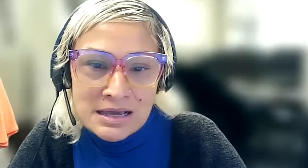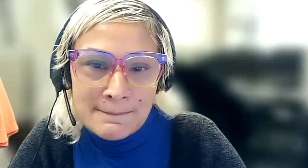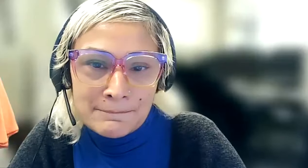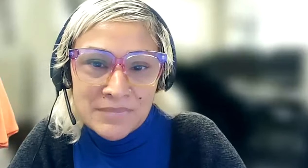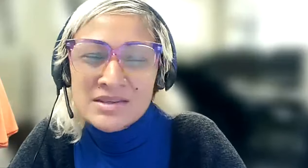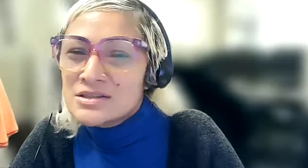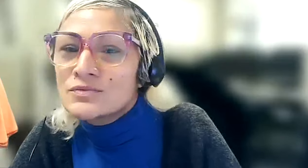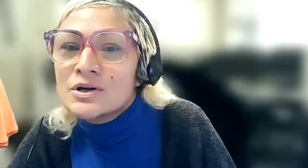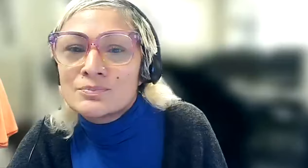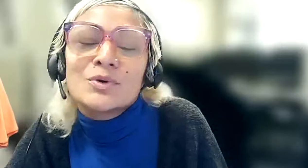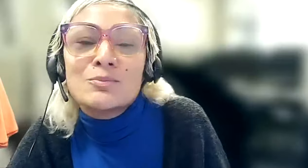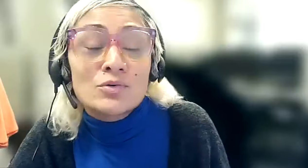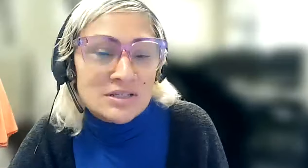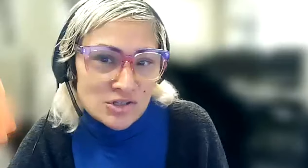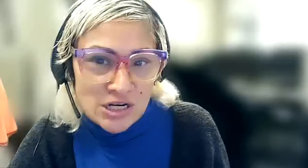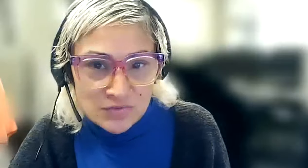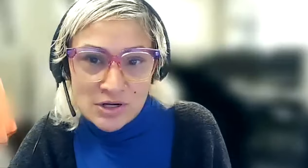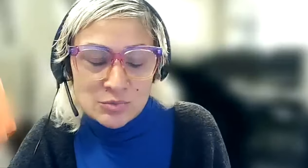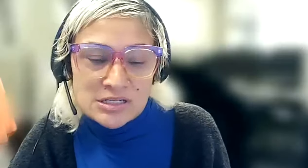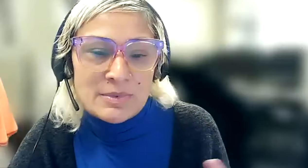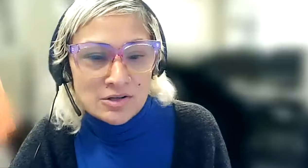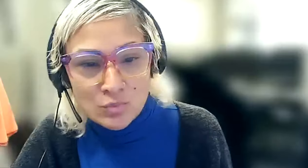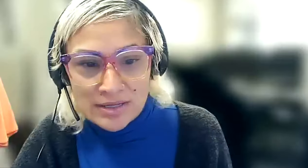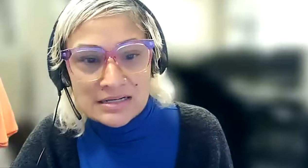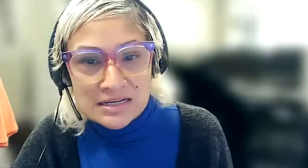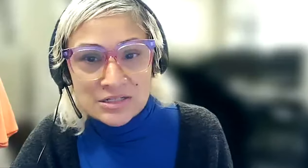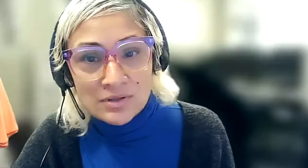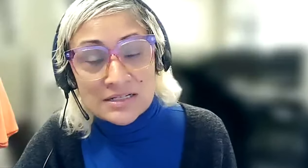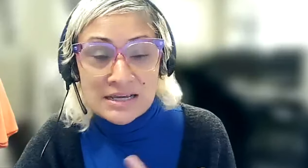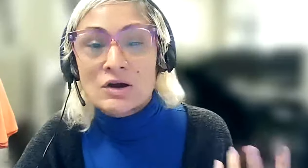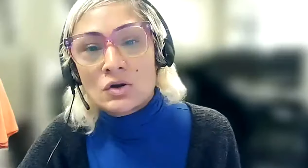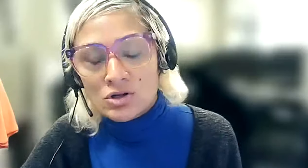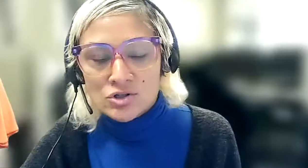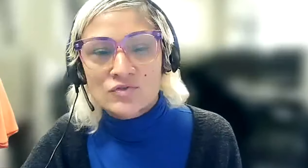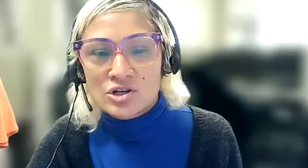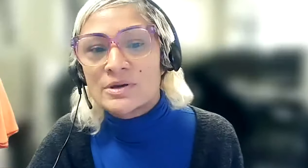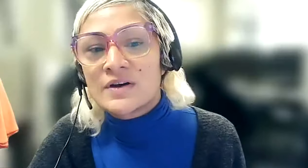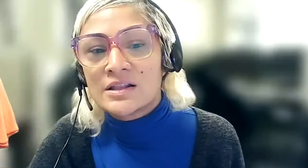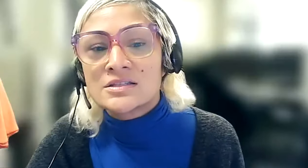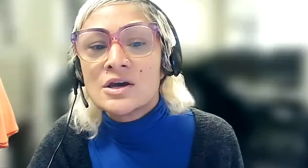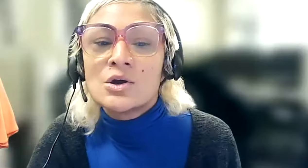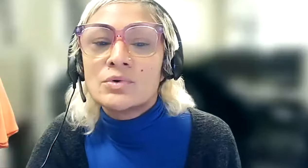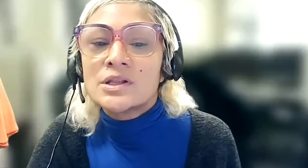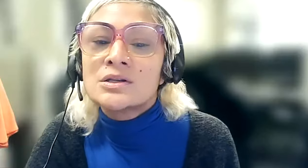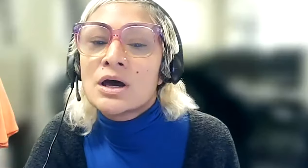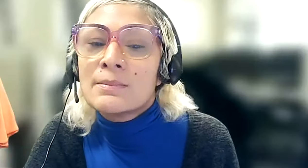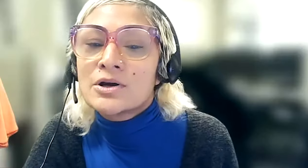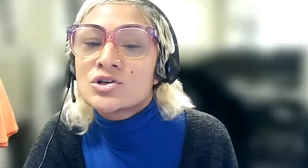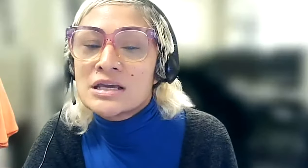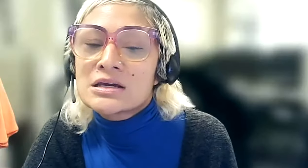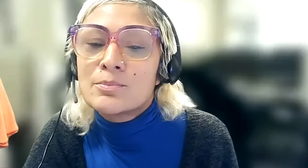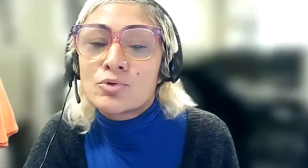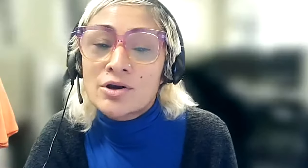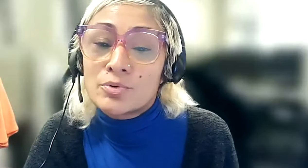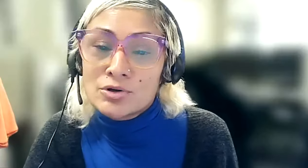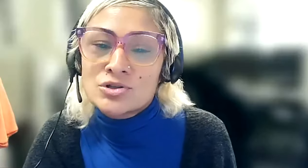violence, and this is sort of a more recent change for us, we expanded in 2018 to really take on all issues of gender-based violence. We really are